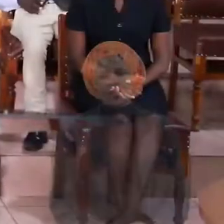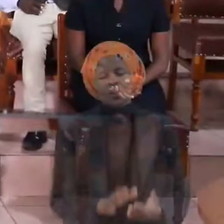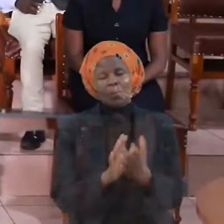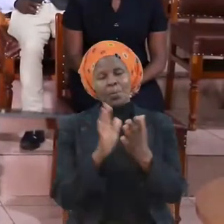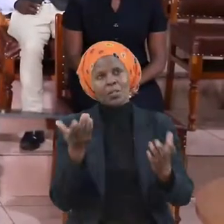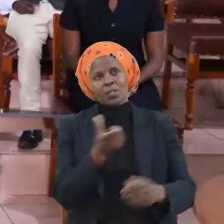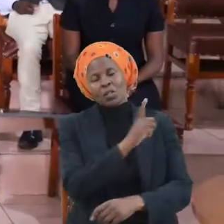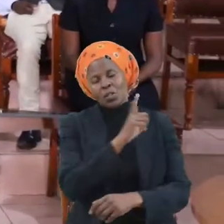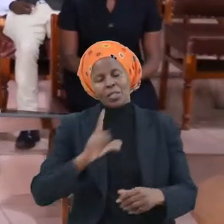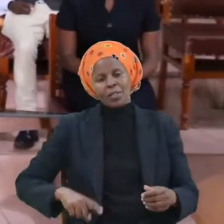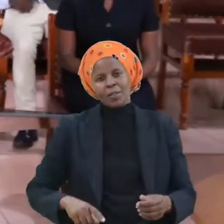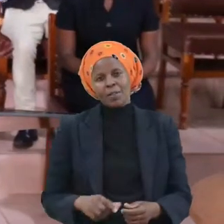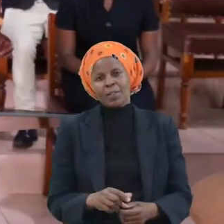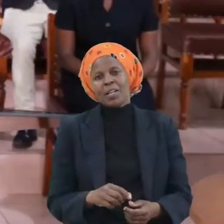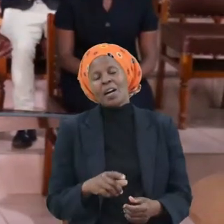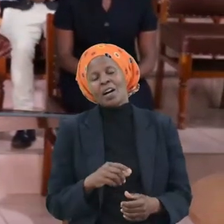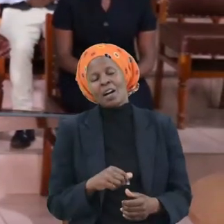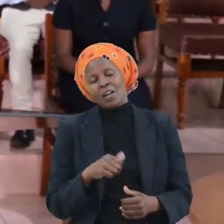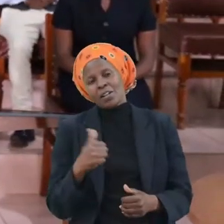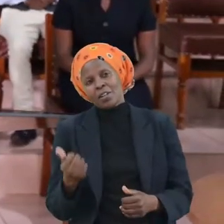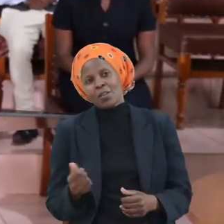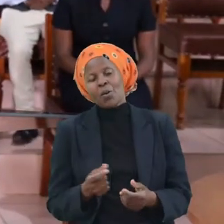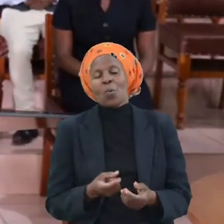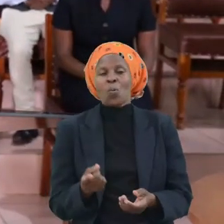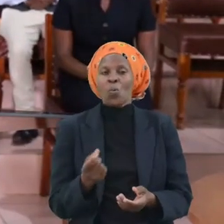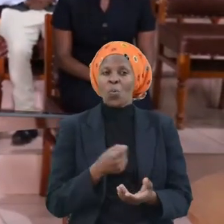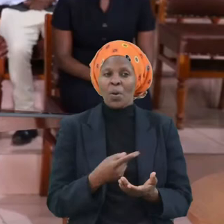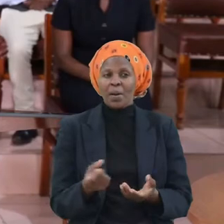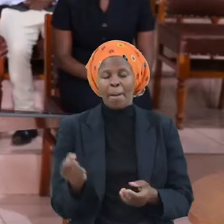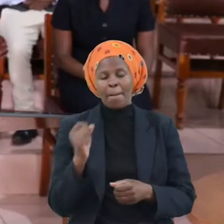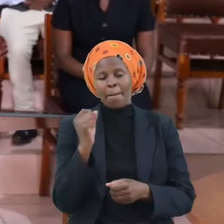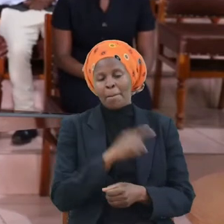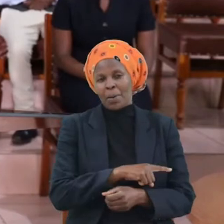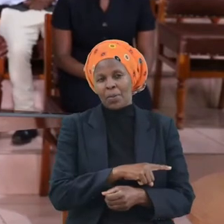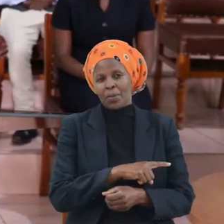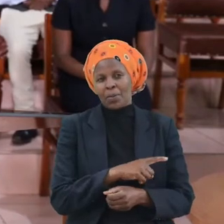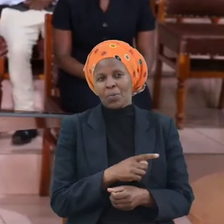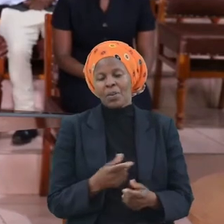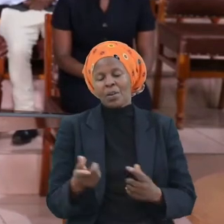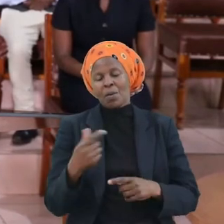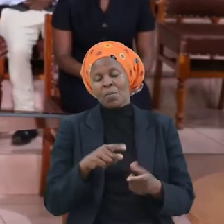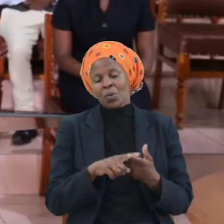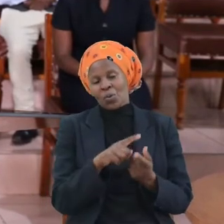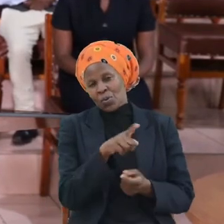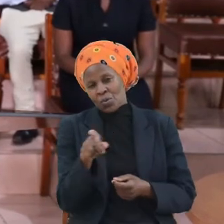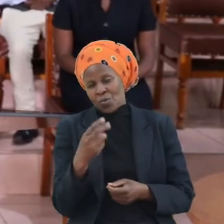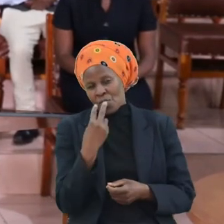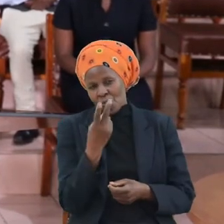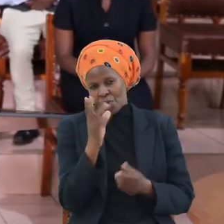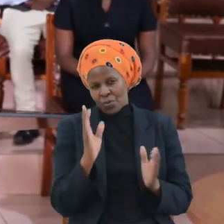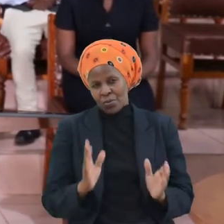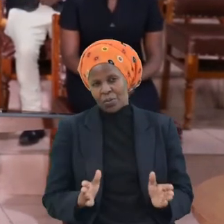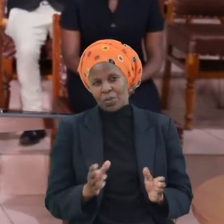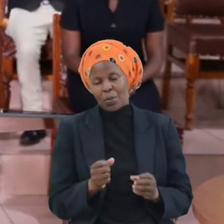Praise God. It's another week, another month that we have come to you, viewers.